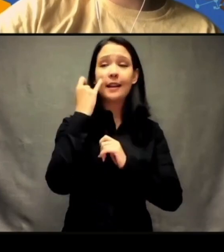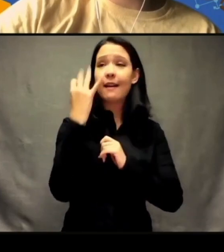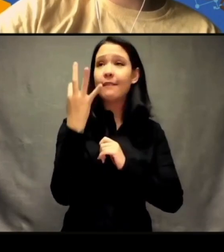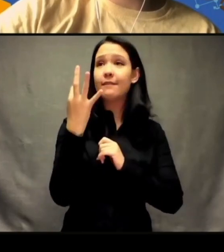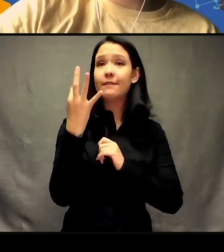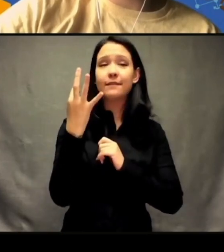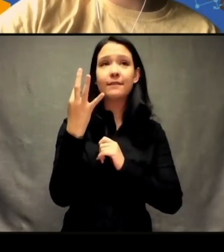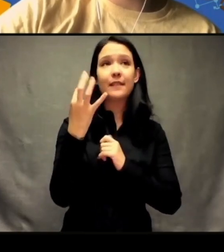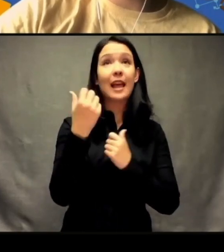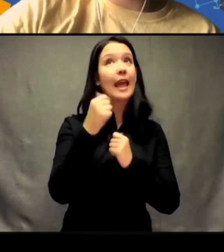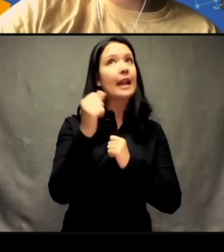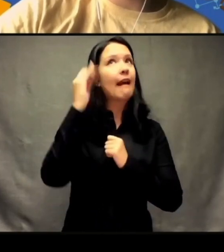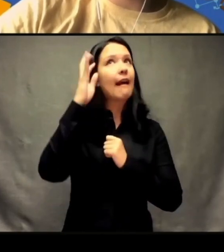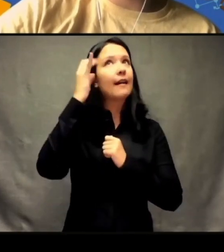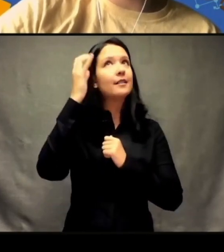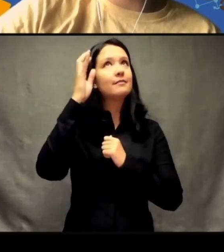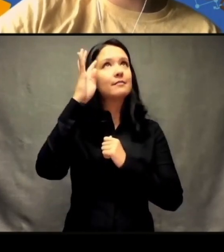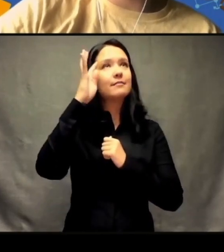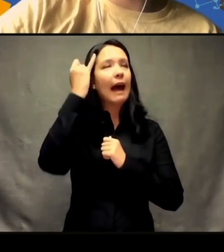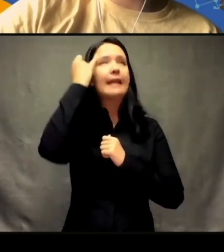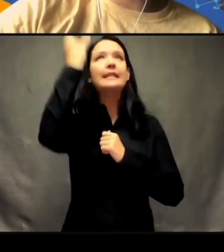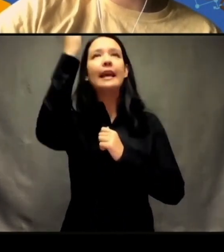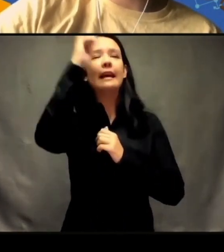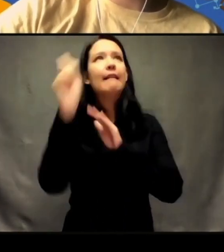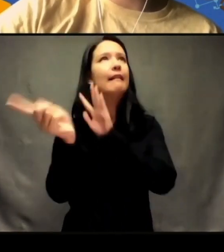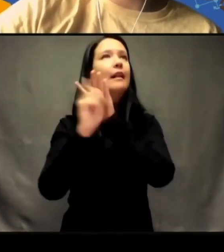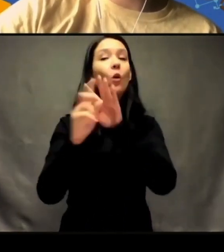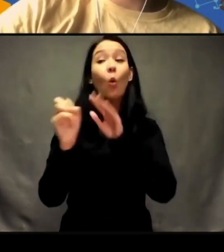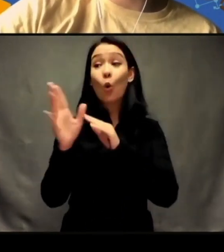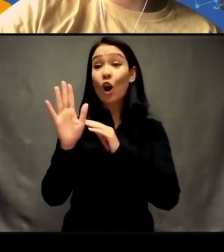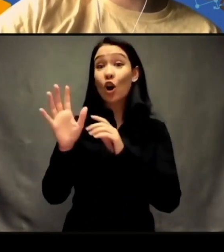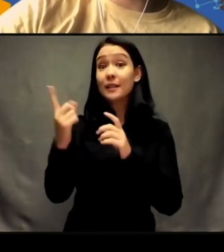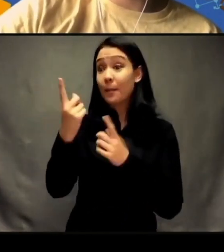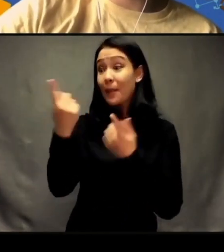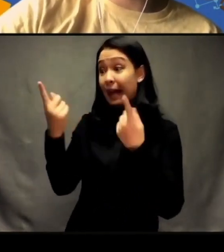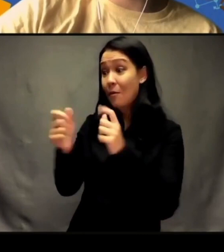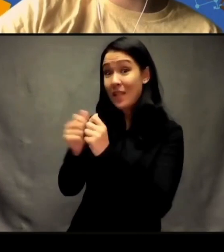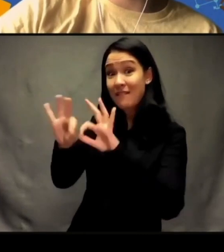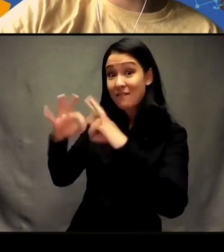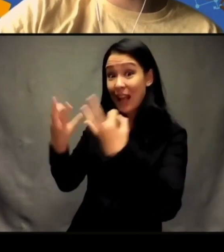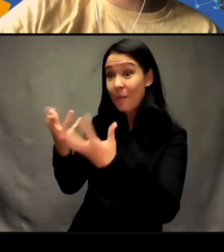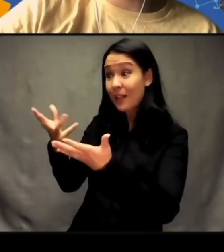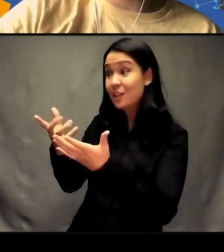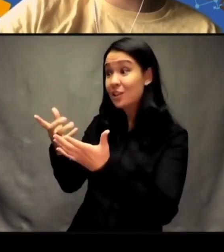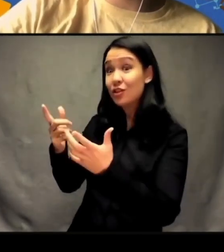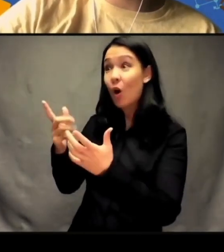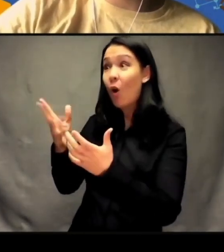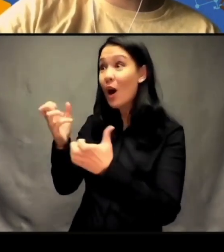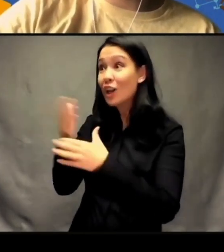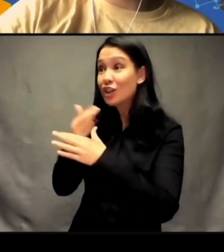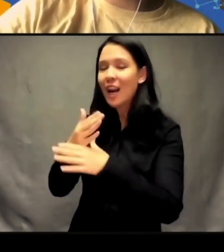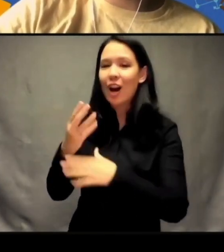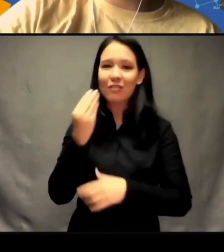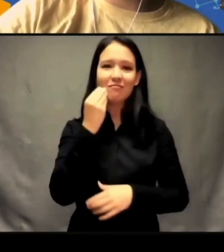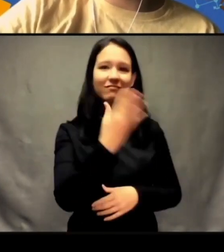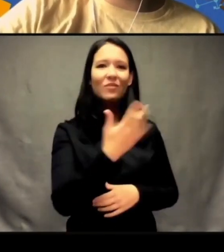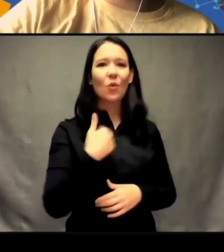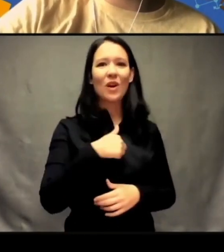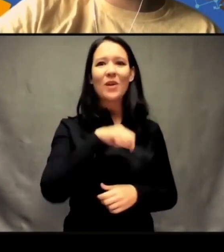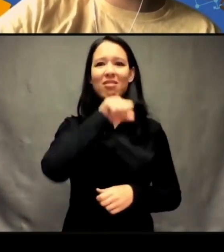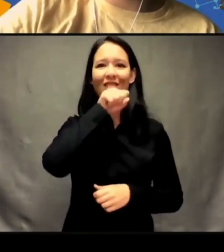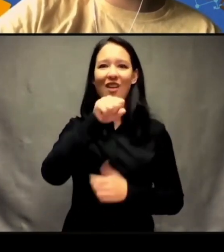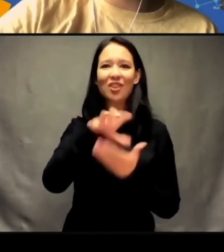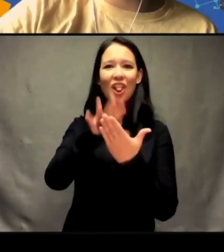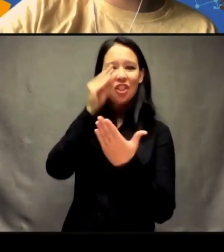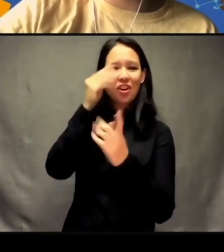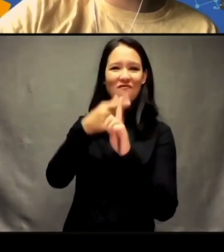take any ideas or if you do anything with your families. We also love to learn from you. about what you're doing. So please keep